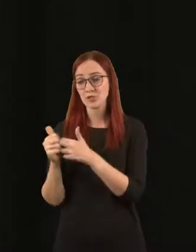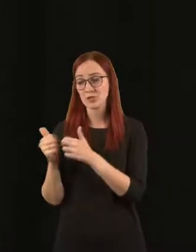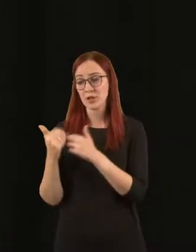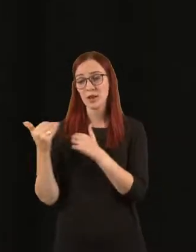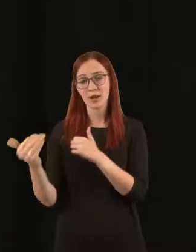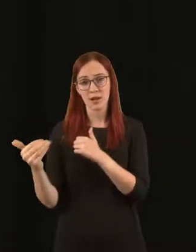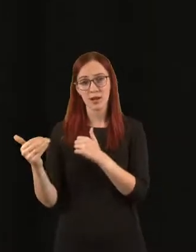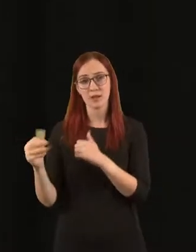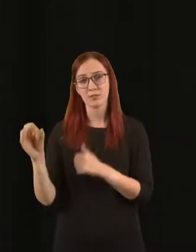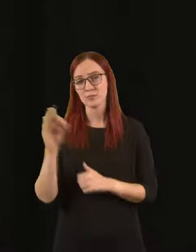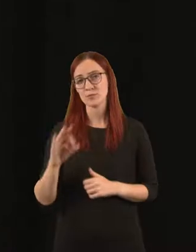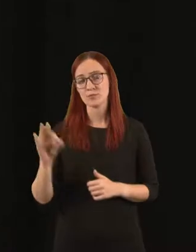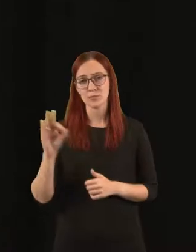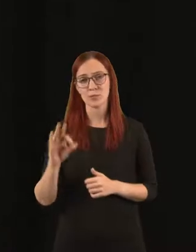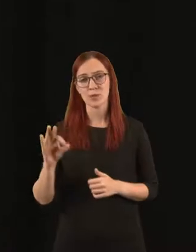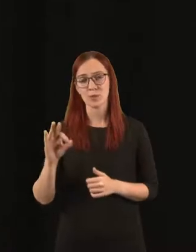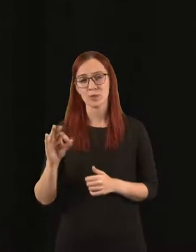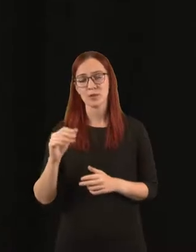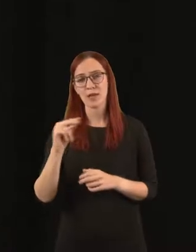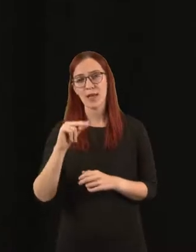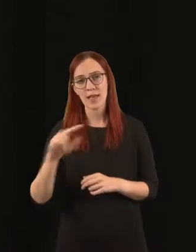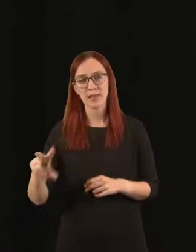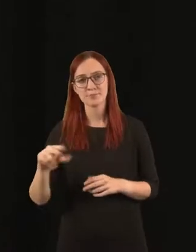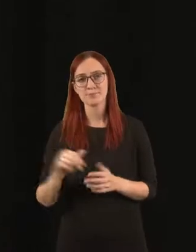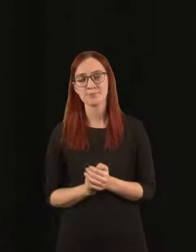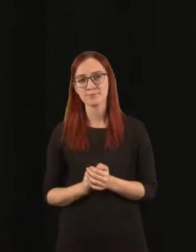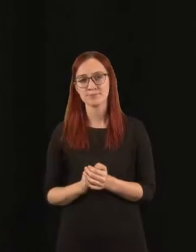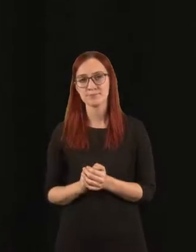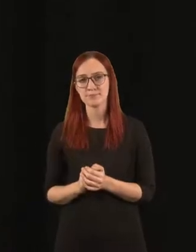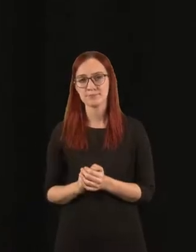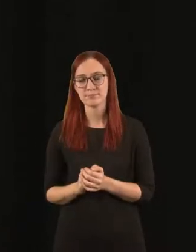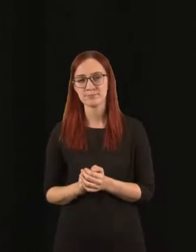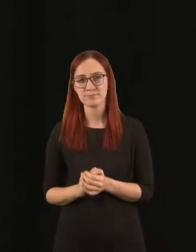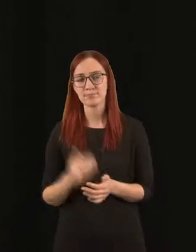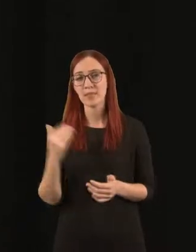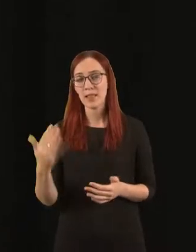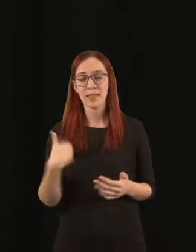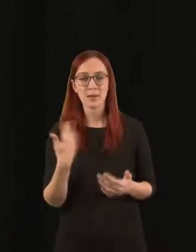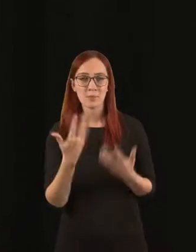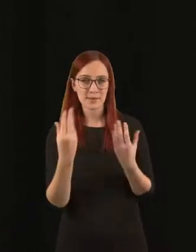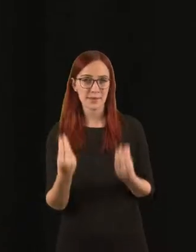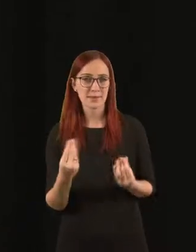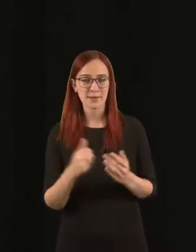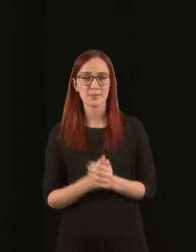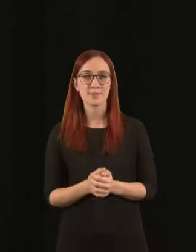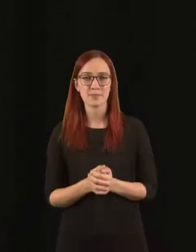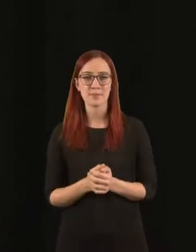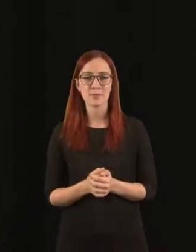carefully. Thank you.